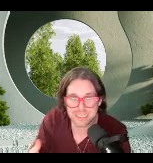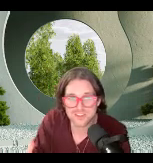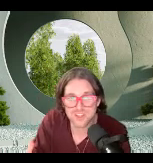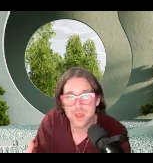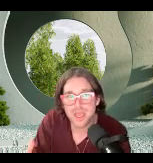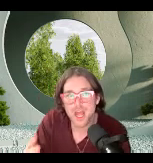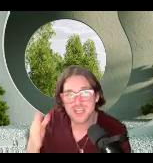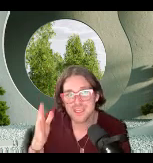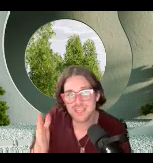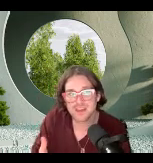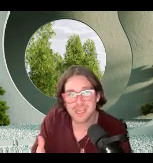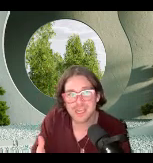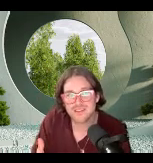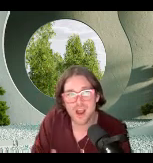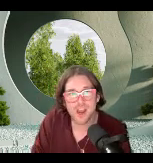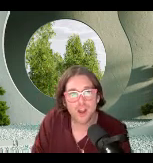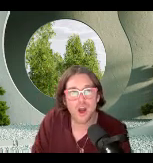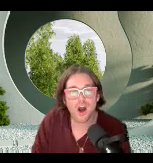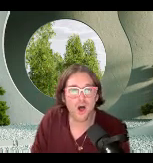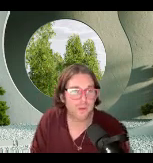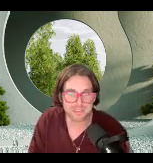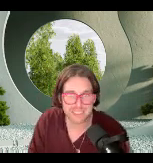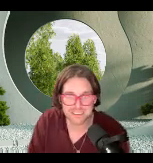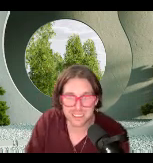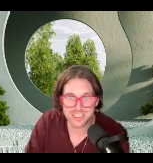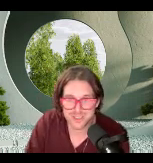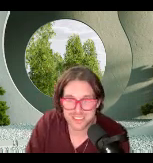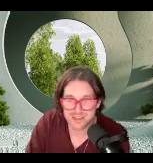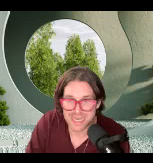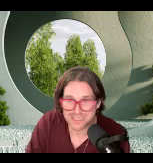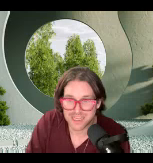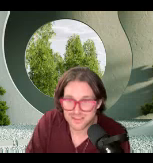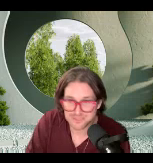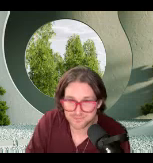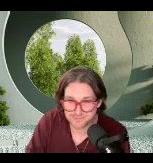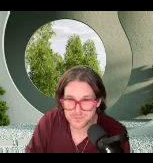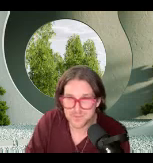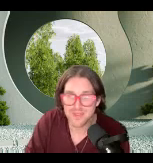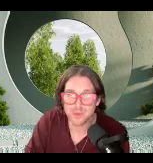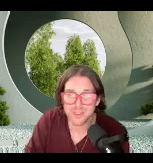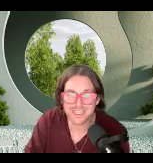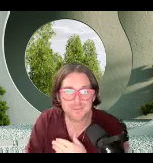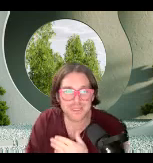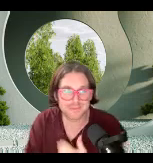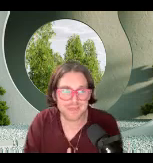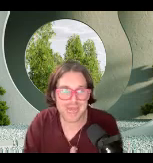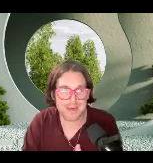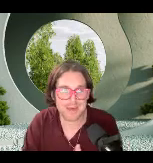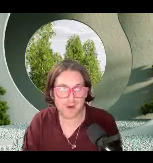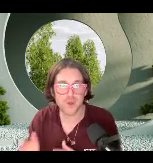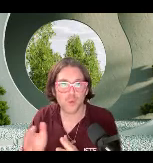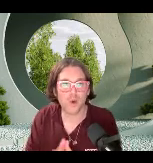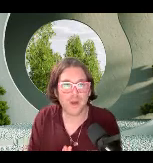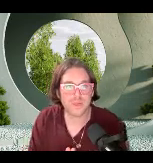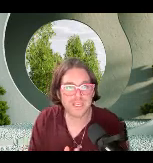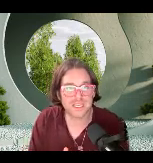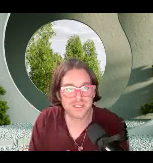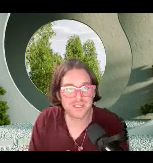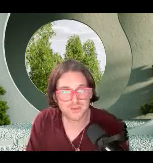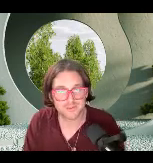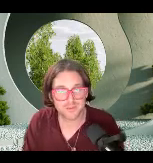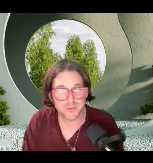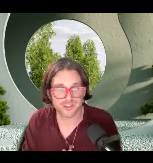have partaken in? So these areas are all represented in the UDL guidelines, and they really help us map out what